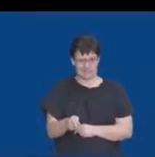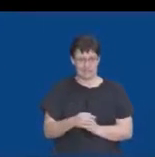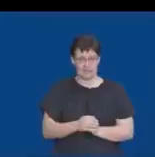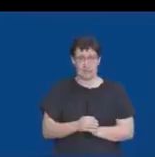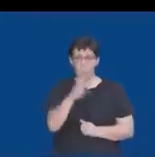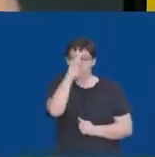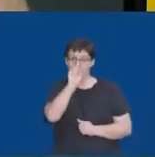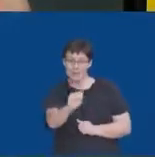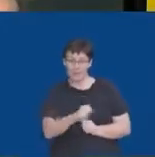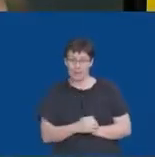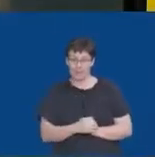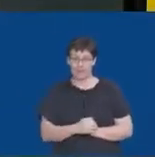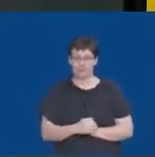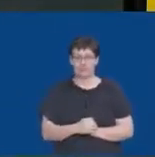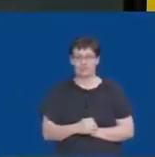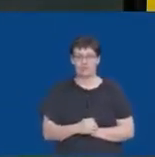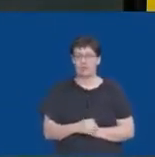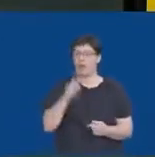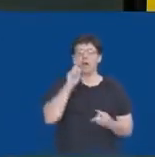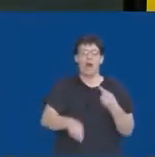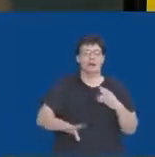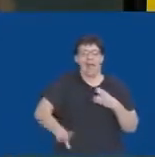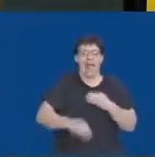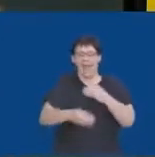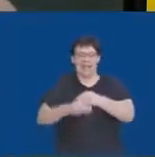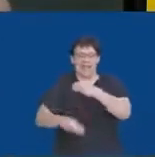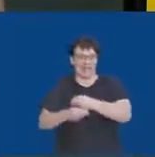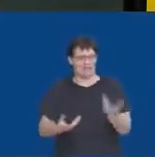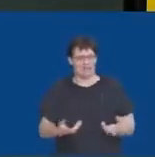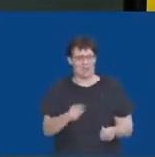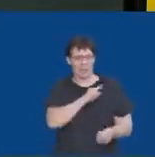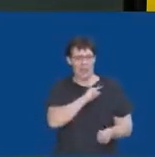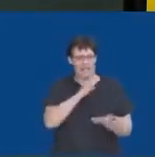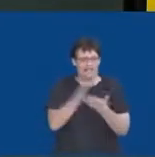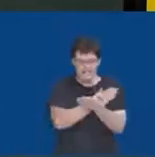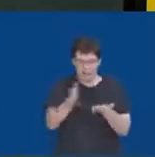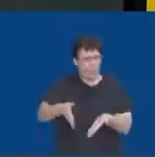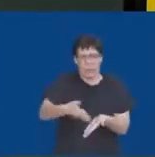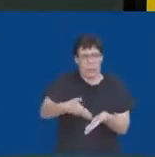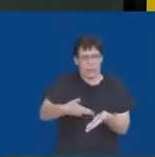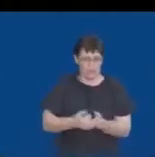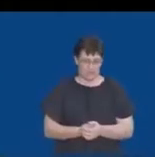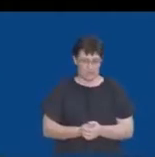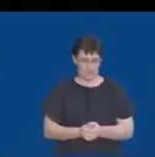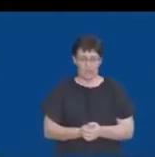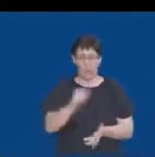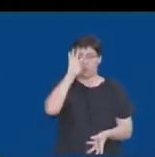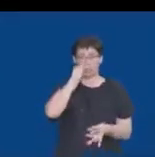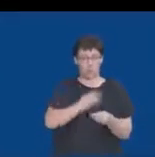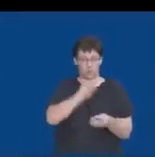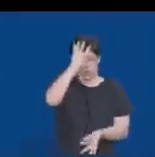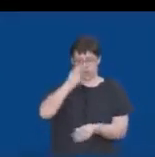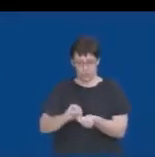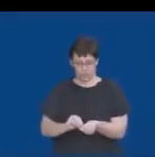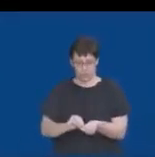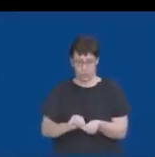and remember that you can't just add these up because some things have been left off. So our totals,